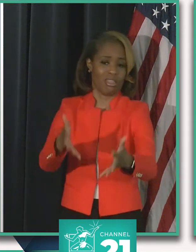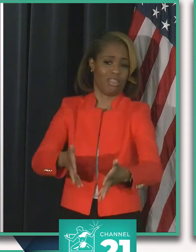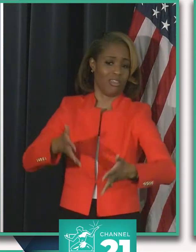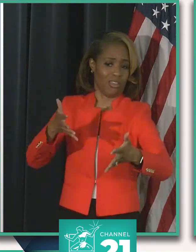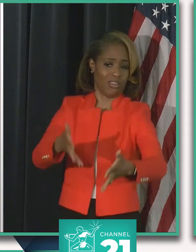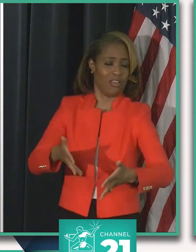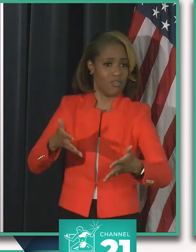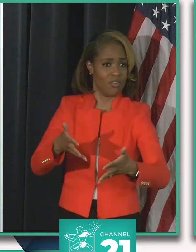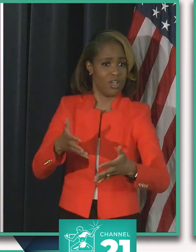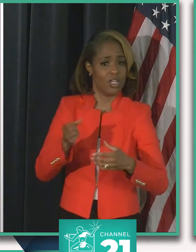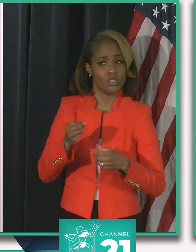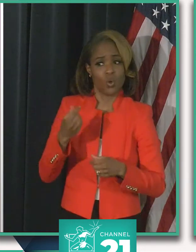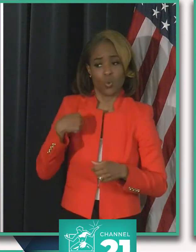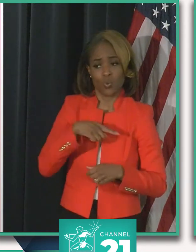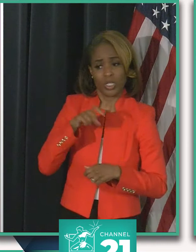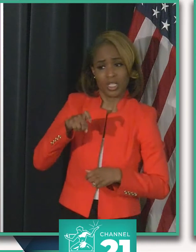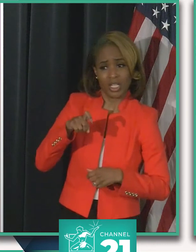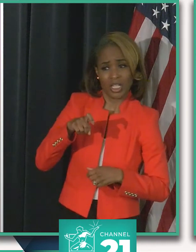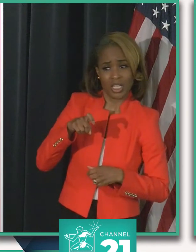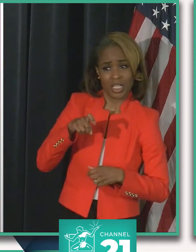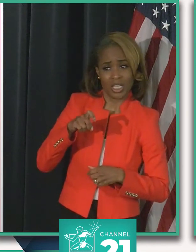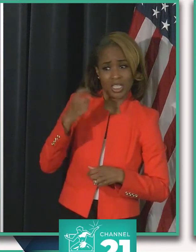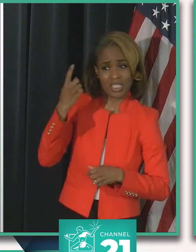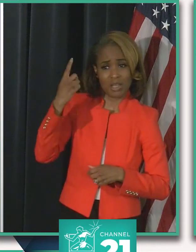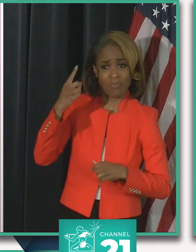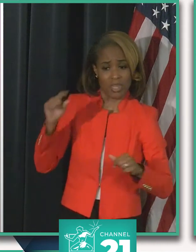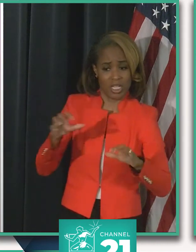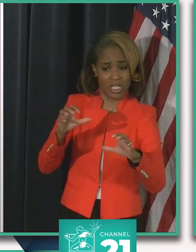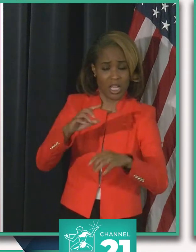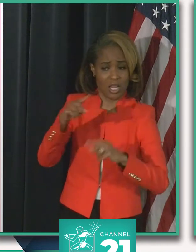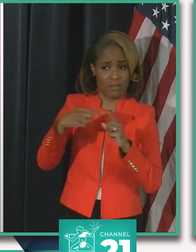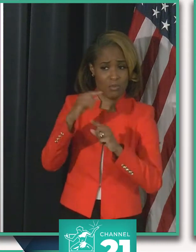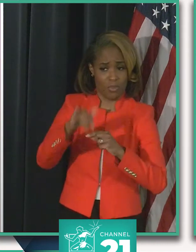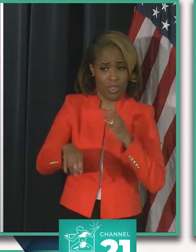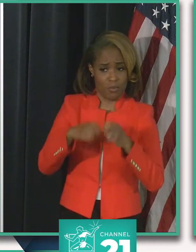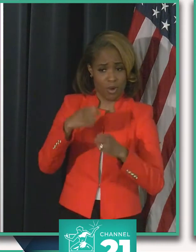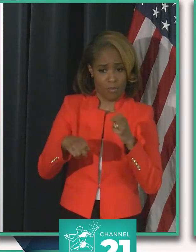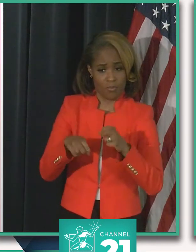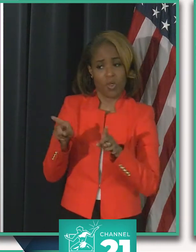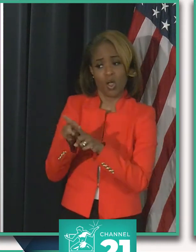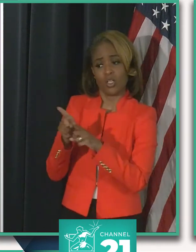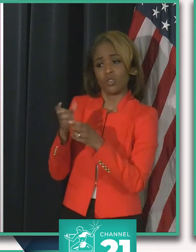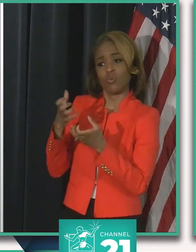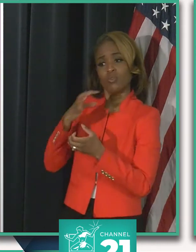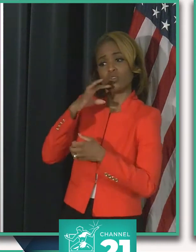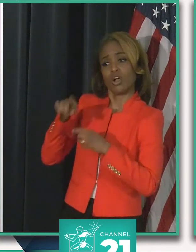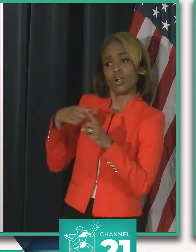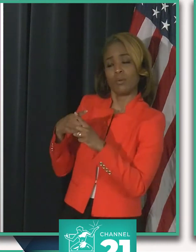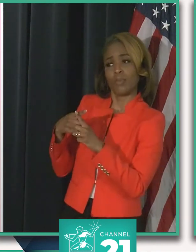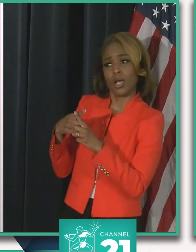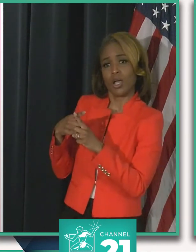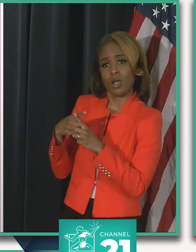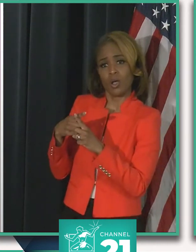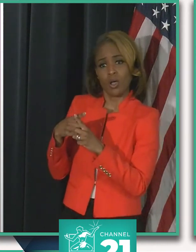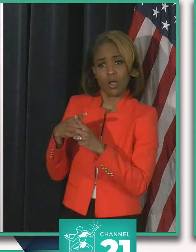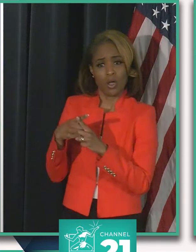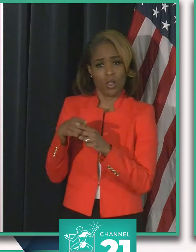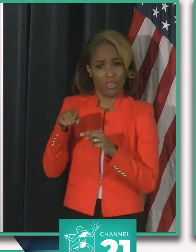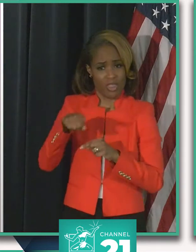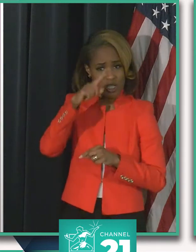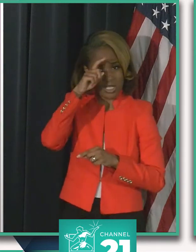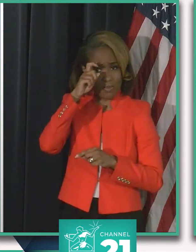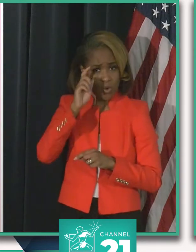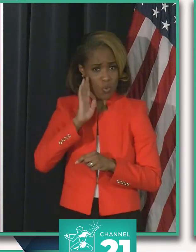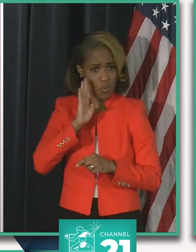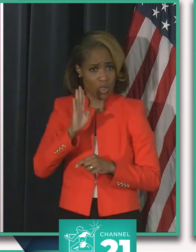We need something done about that. Also, I want to speak on too. With summer coming up, we're going to